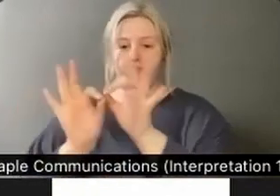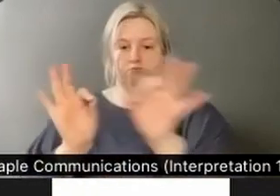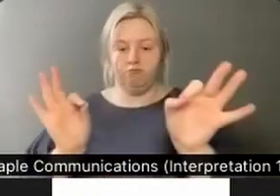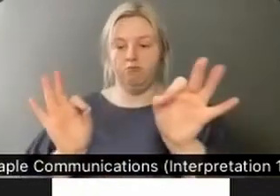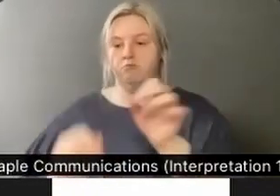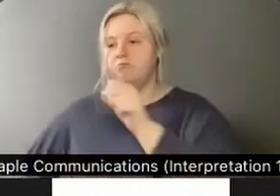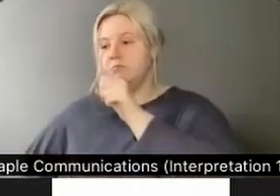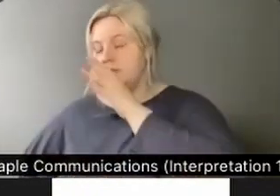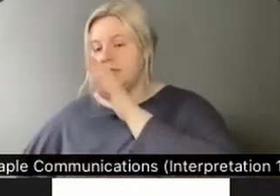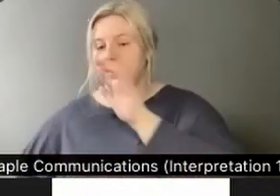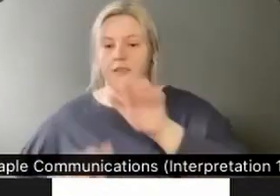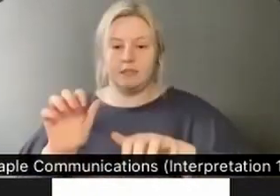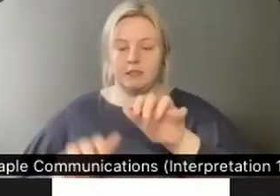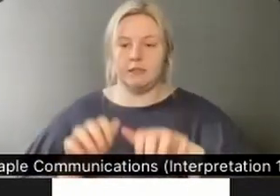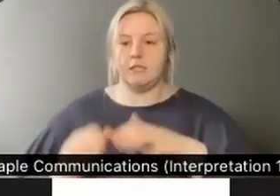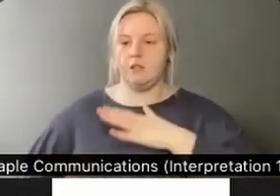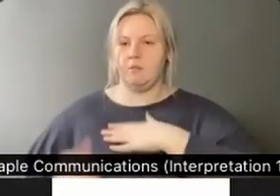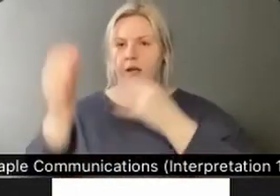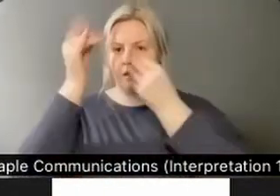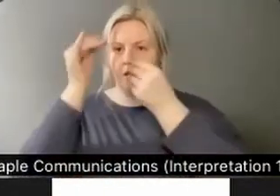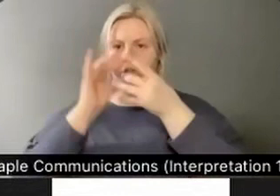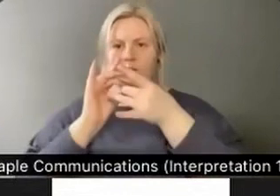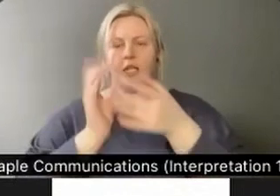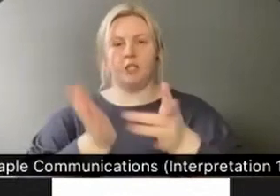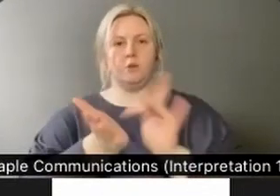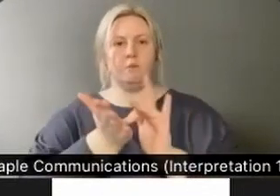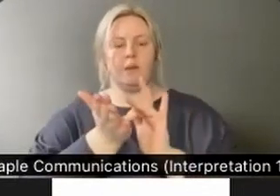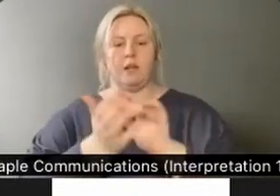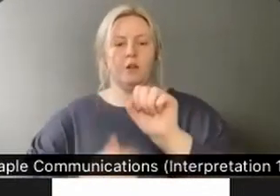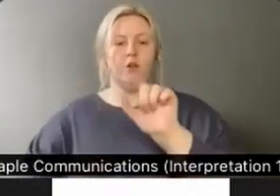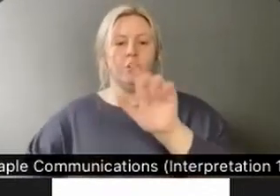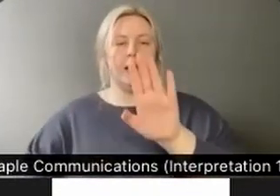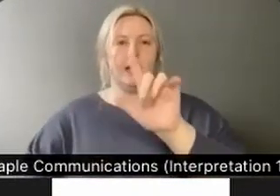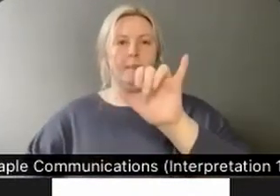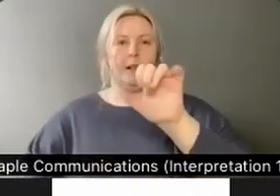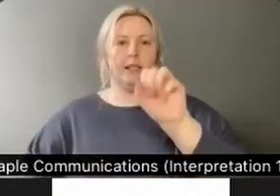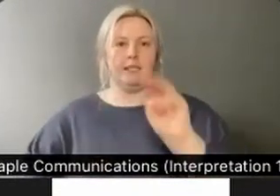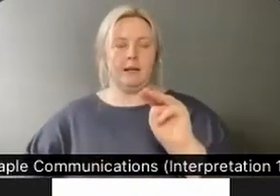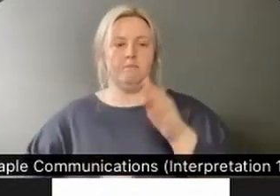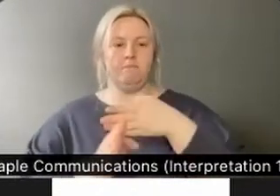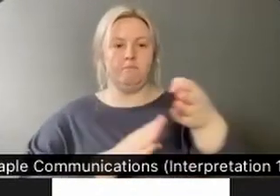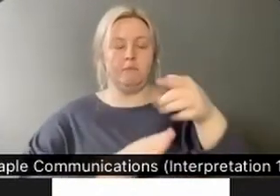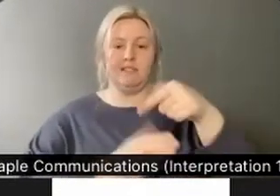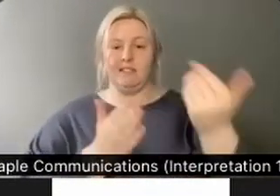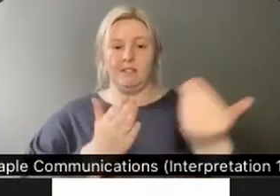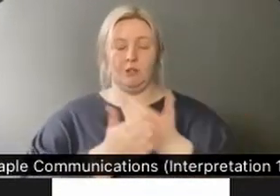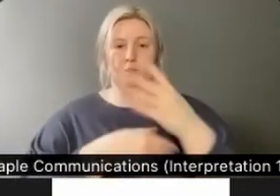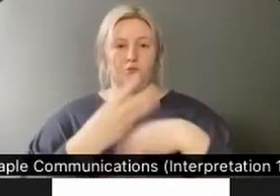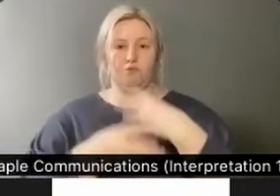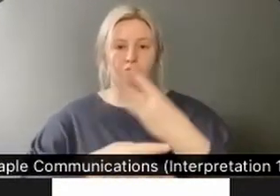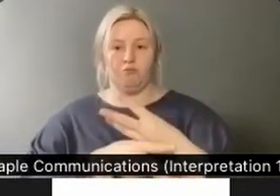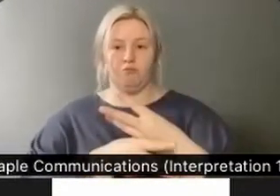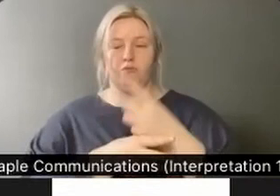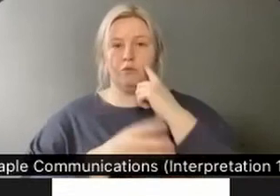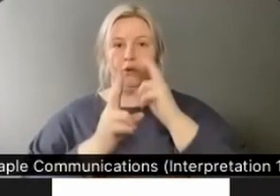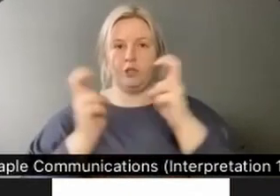and present danger that medical ableism poses for disabled people in this brave new world of MAID. The topic for